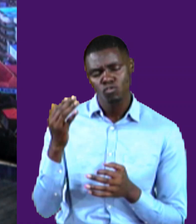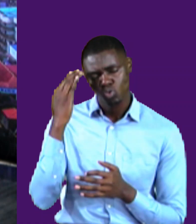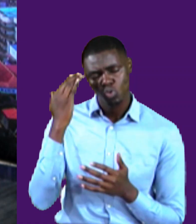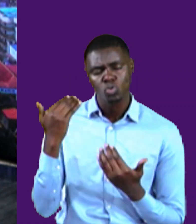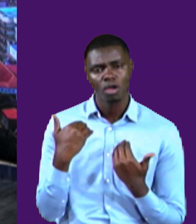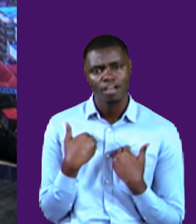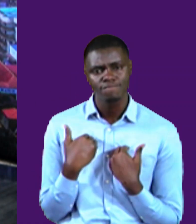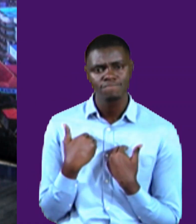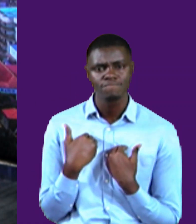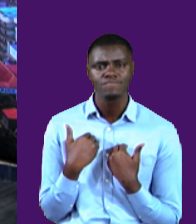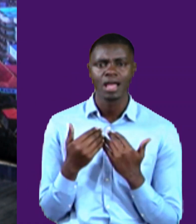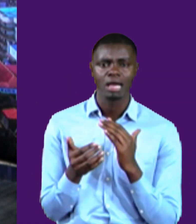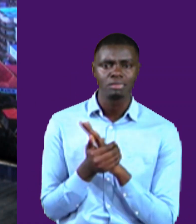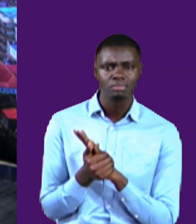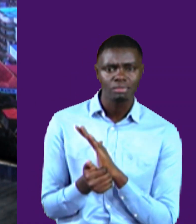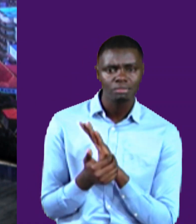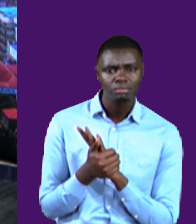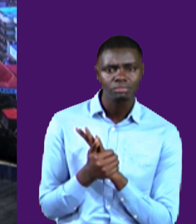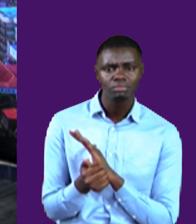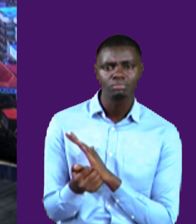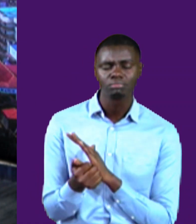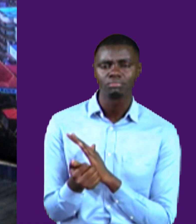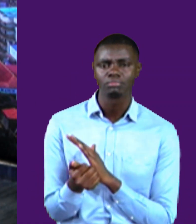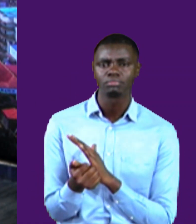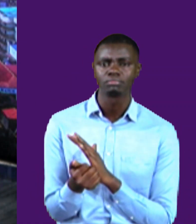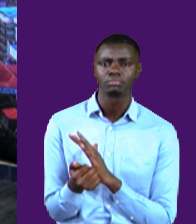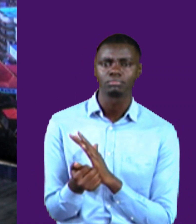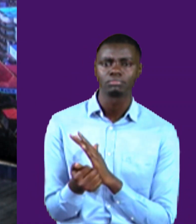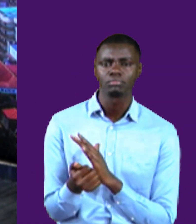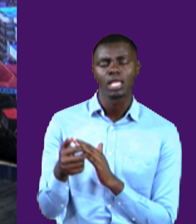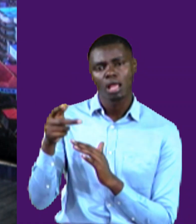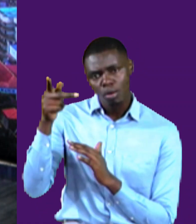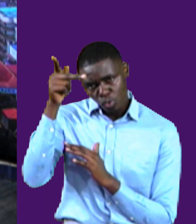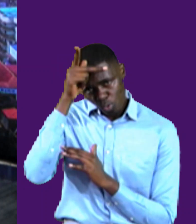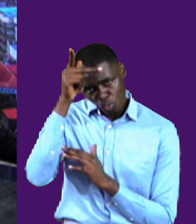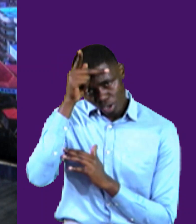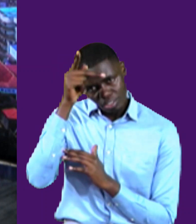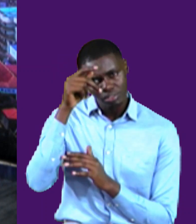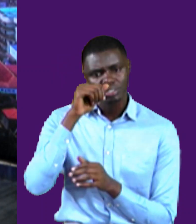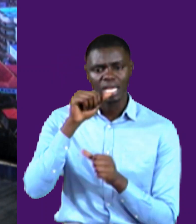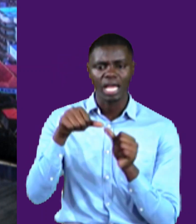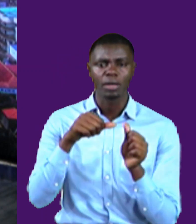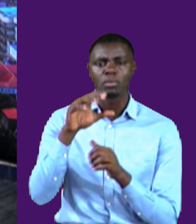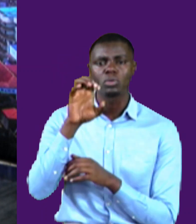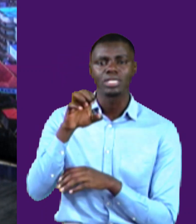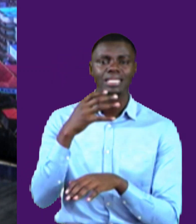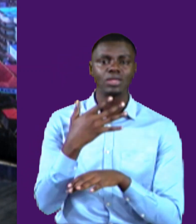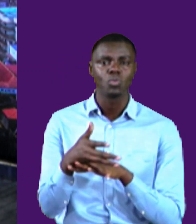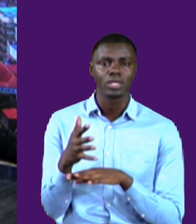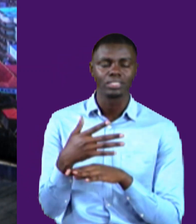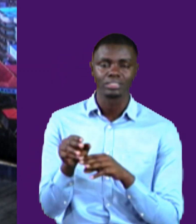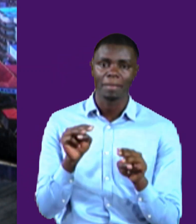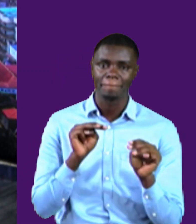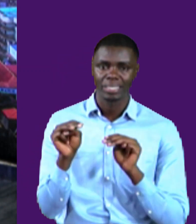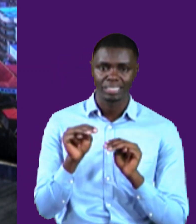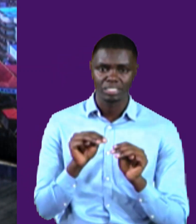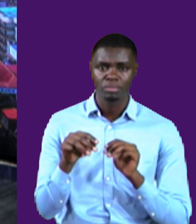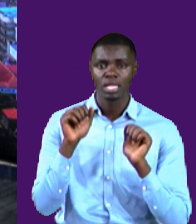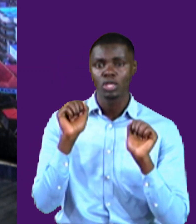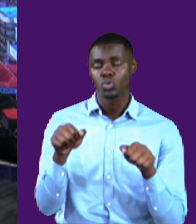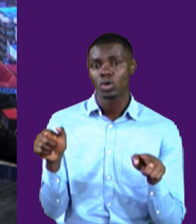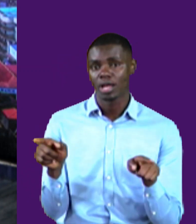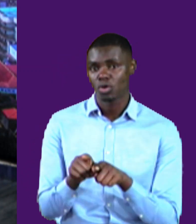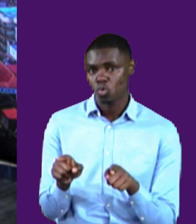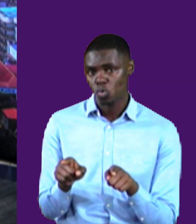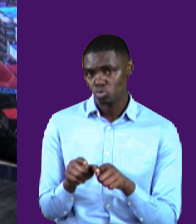have a skill and the knowledge about e-waste management, you can